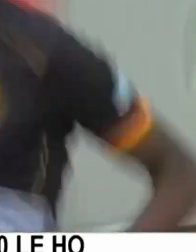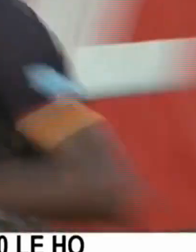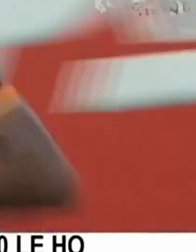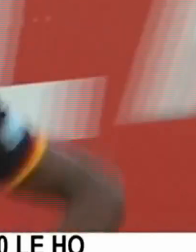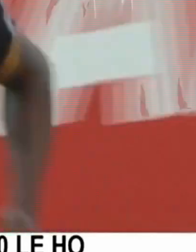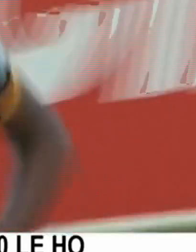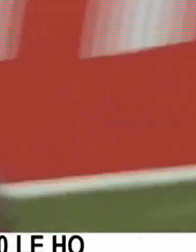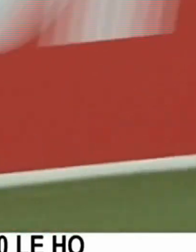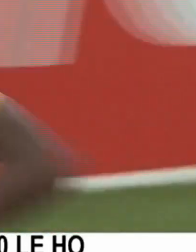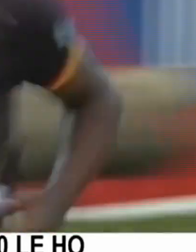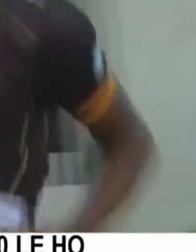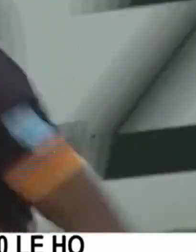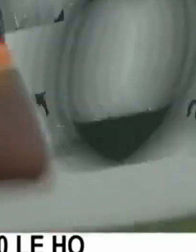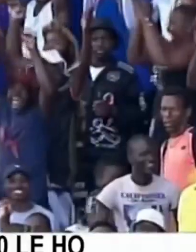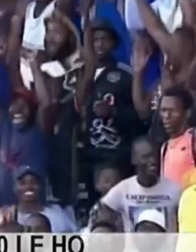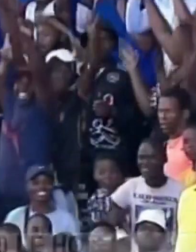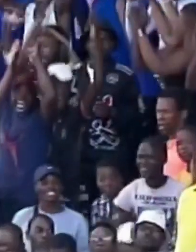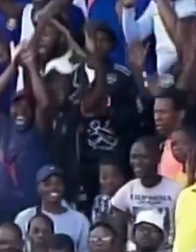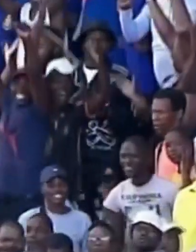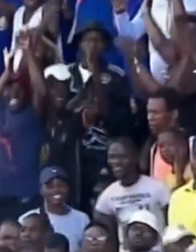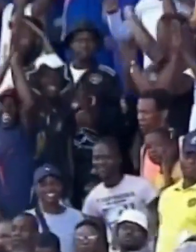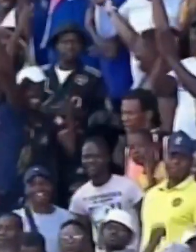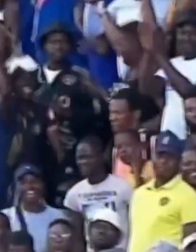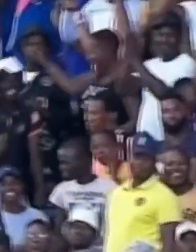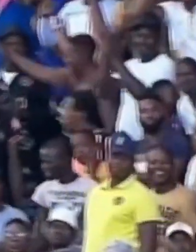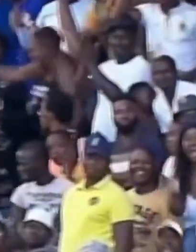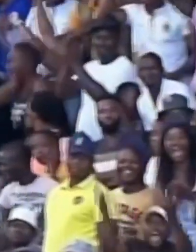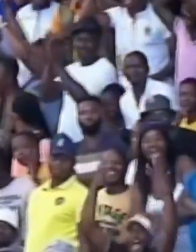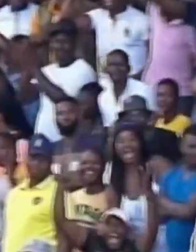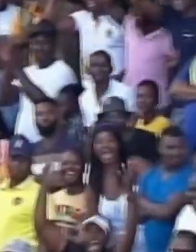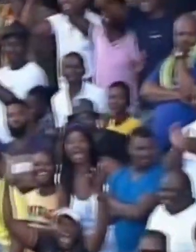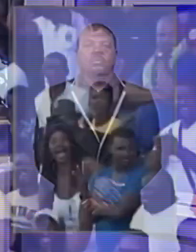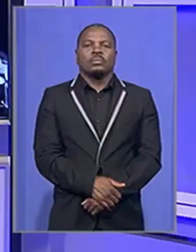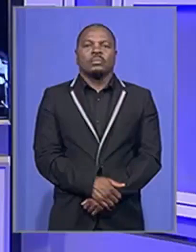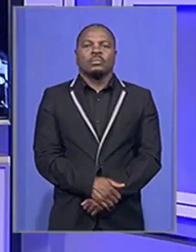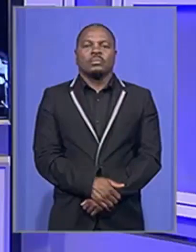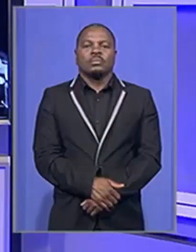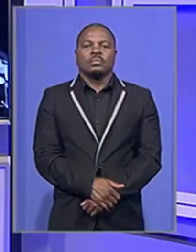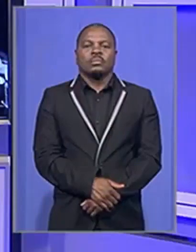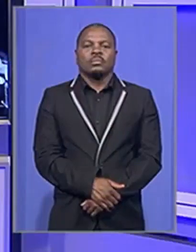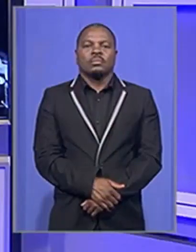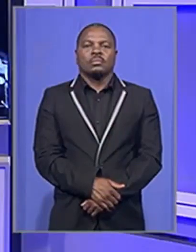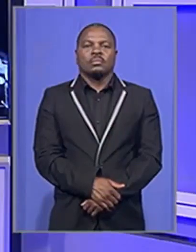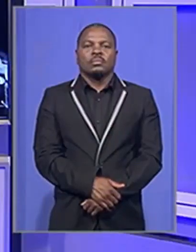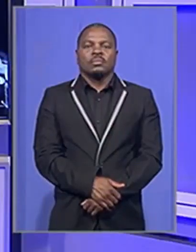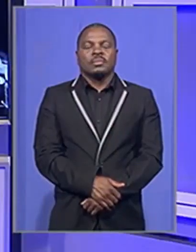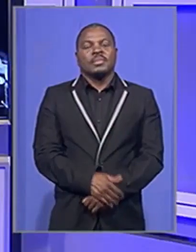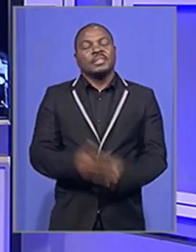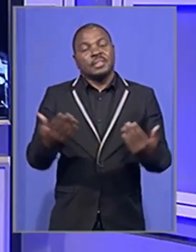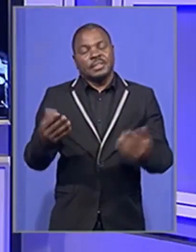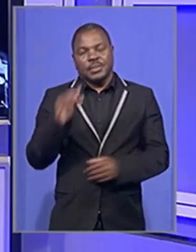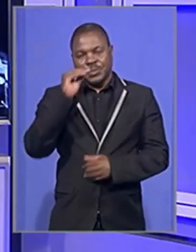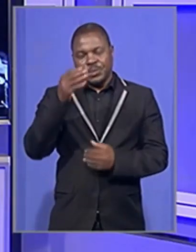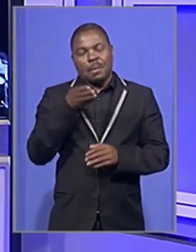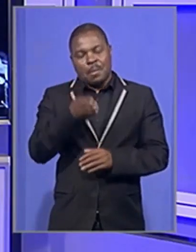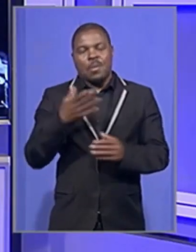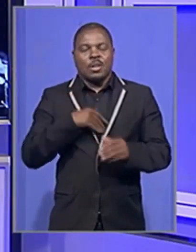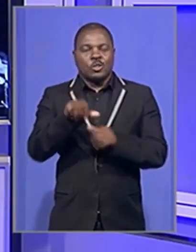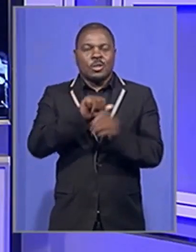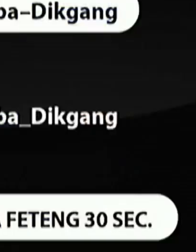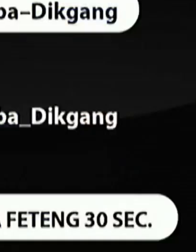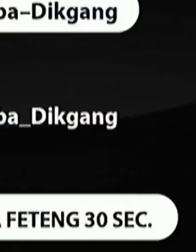Beautifully orchestrated, great pass from Matlava. And Matrupu. Moite ba tsa runa di betse di a fumaneha